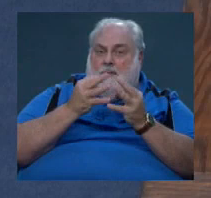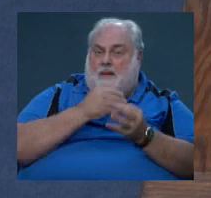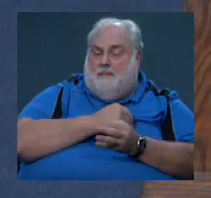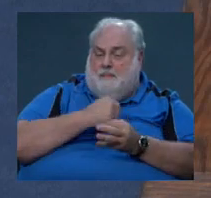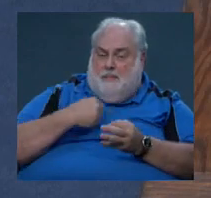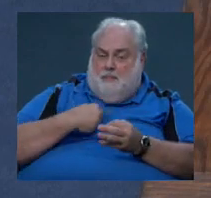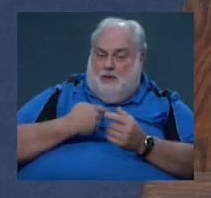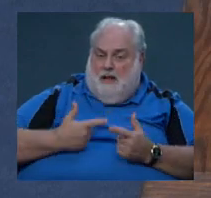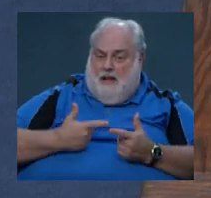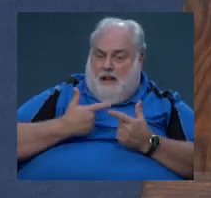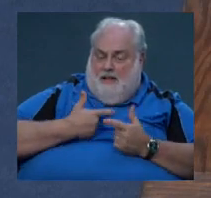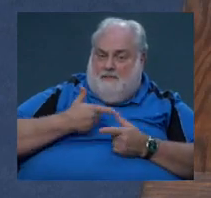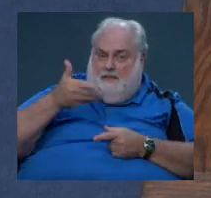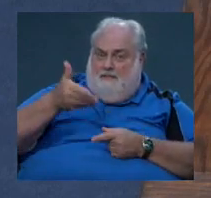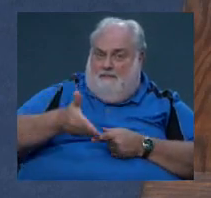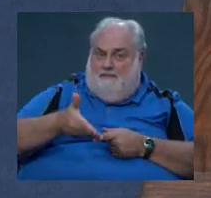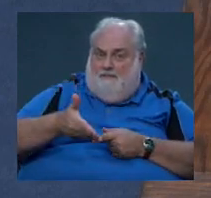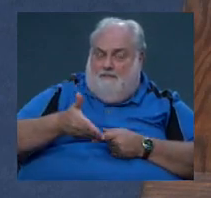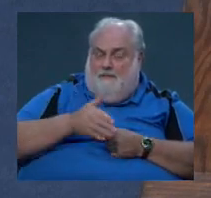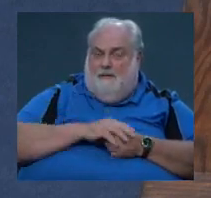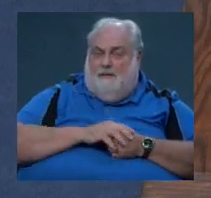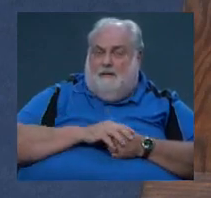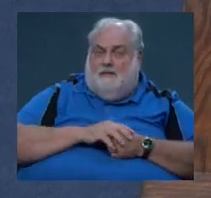members living there.